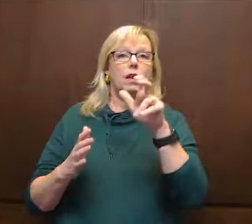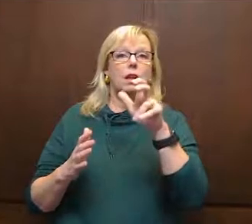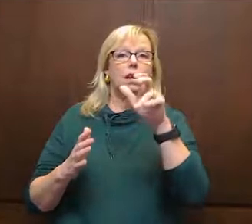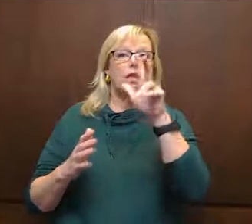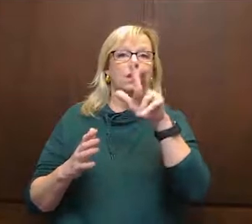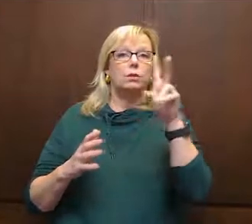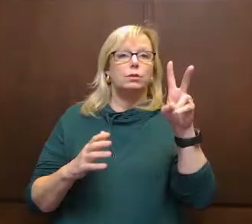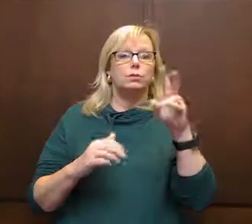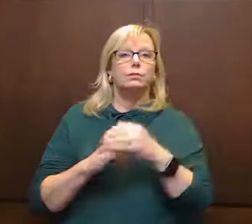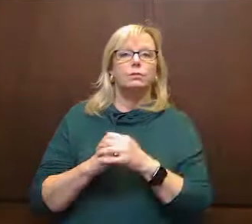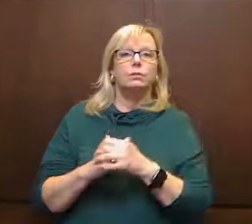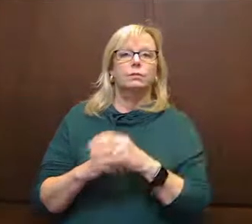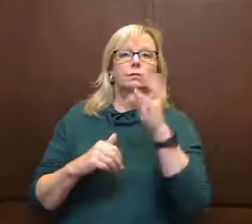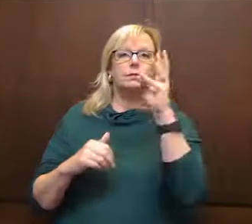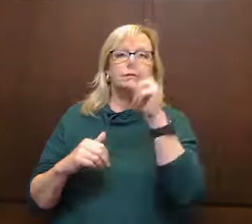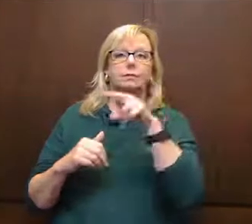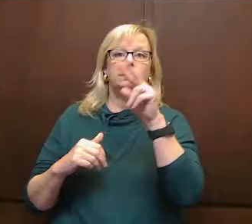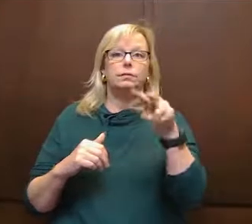1,332.